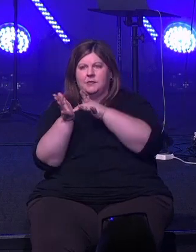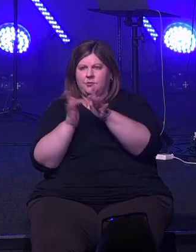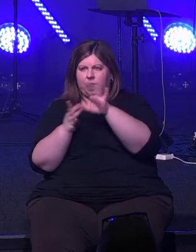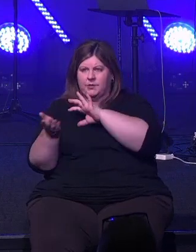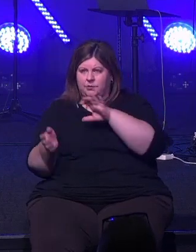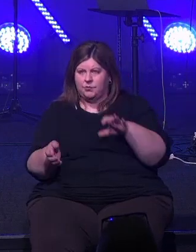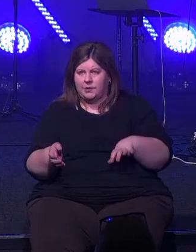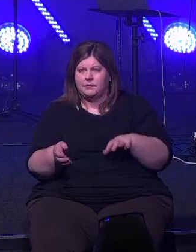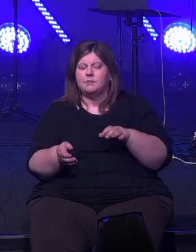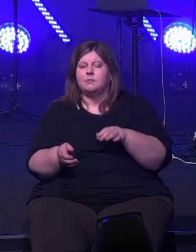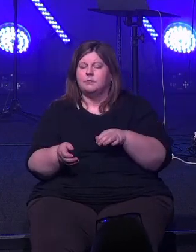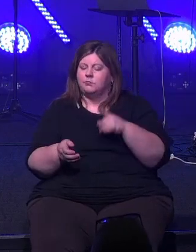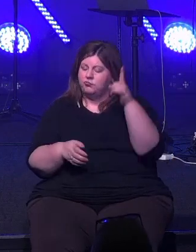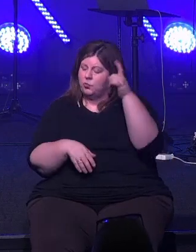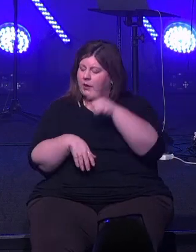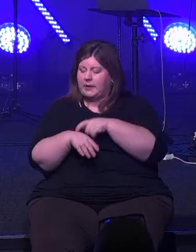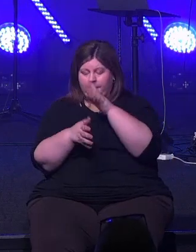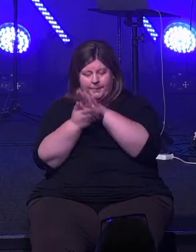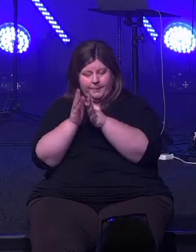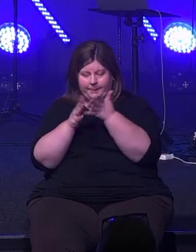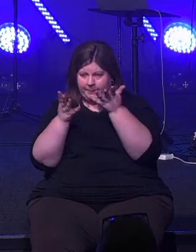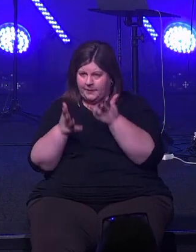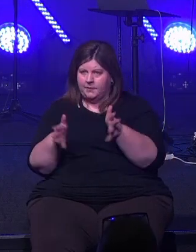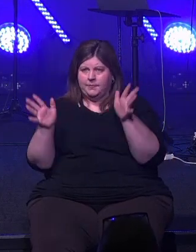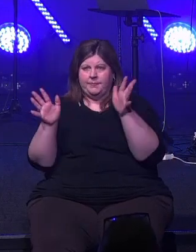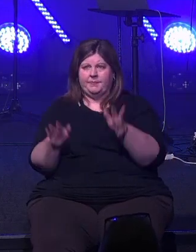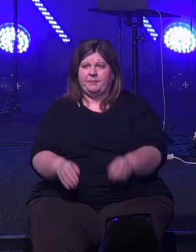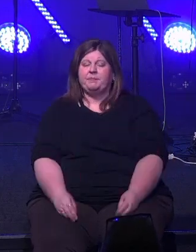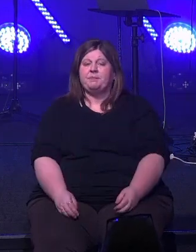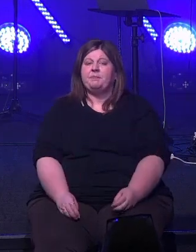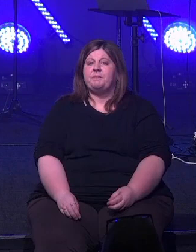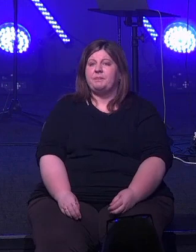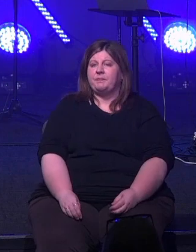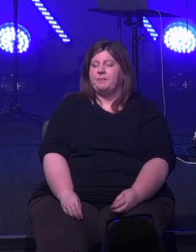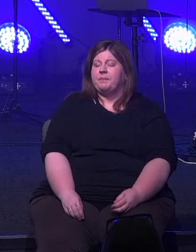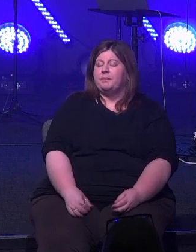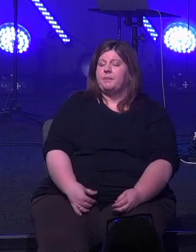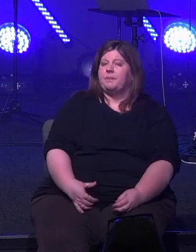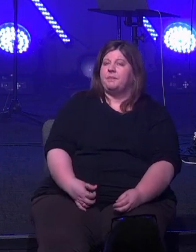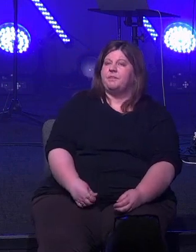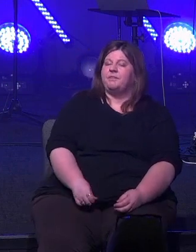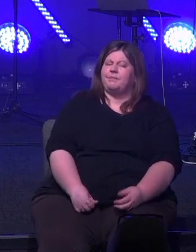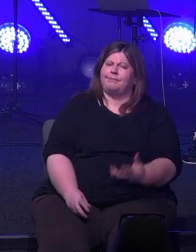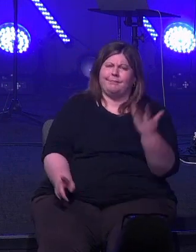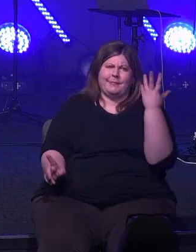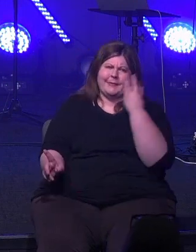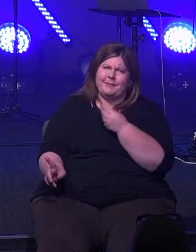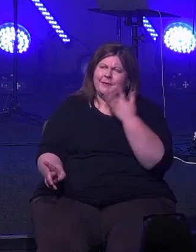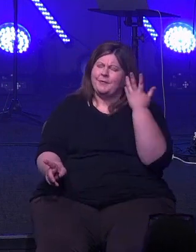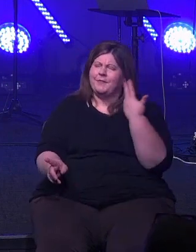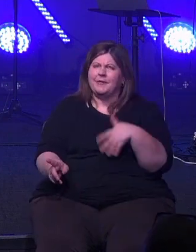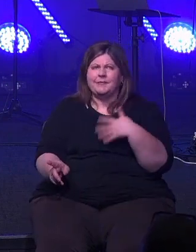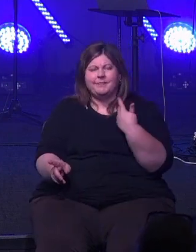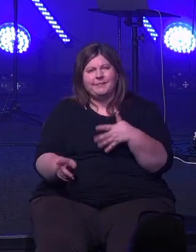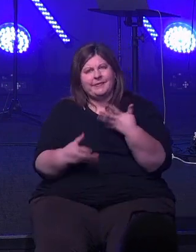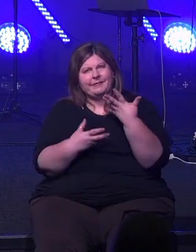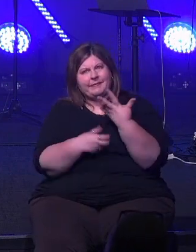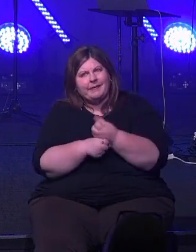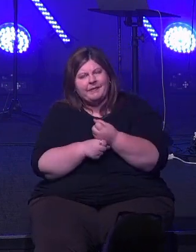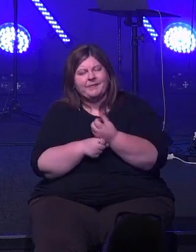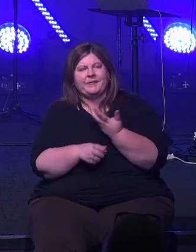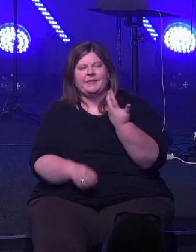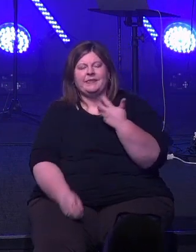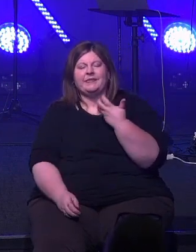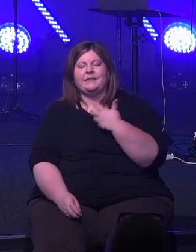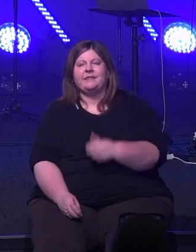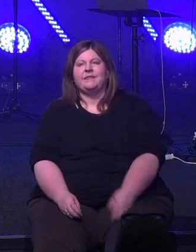Jesus Christ, once and for all. What beautiful assurance we have as we trust in